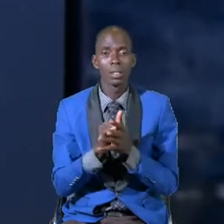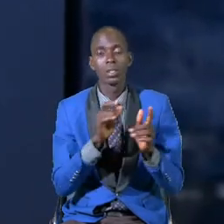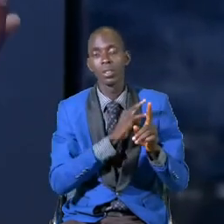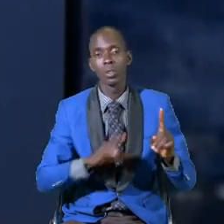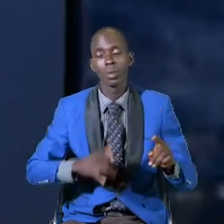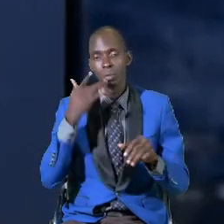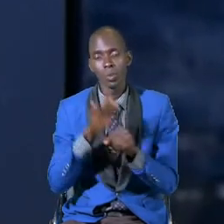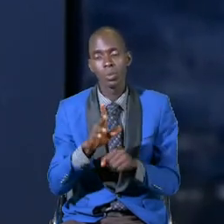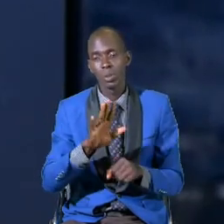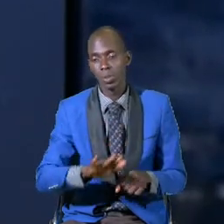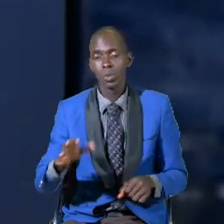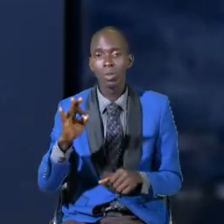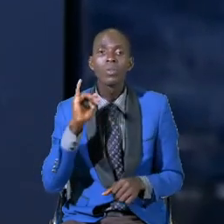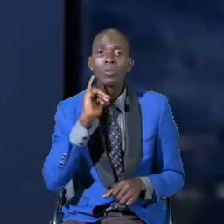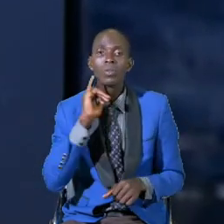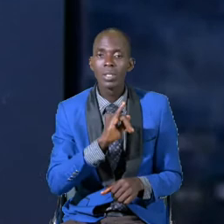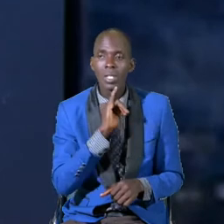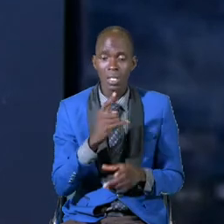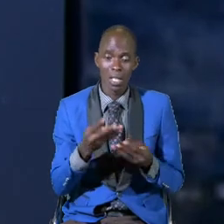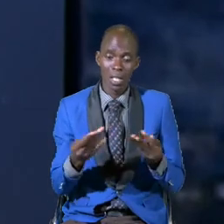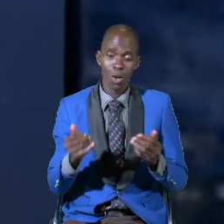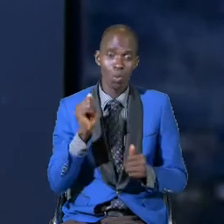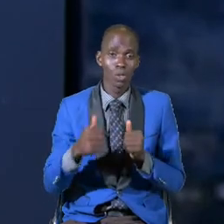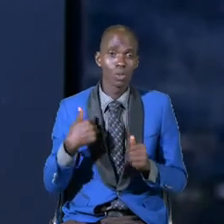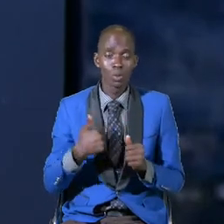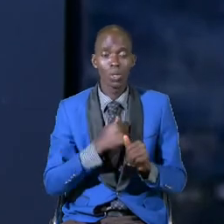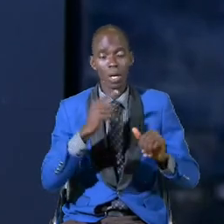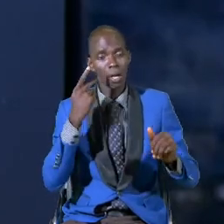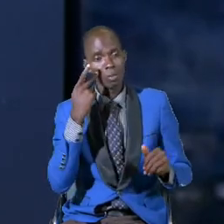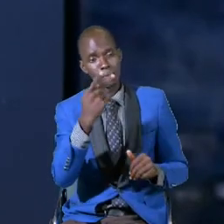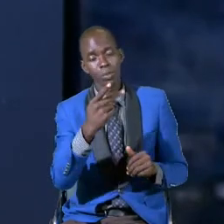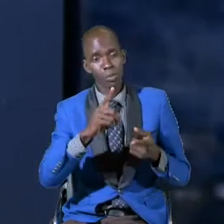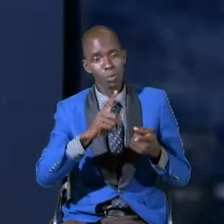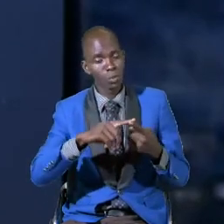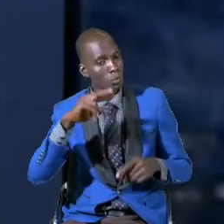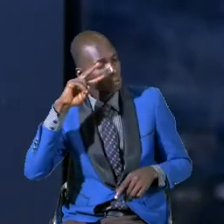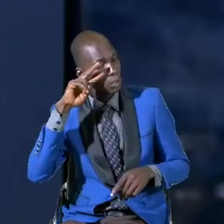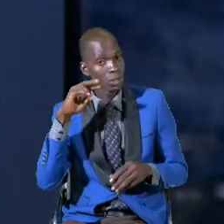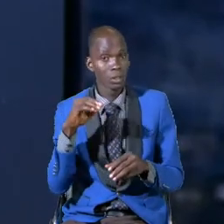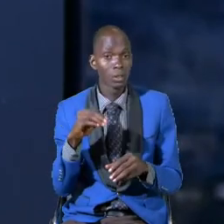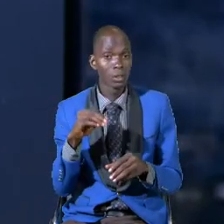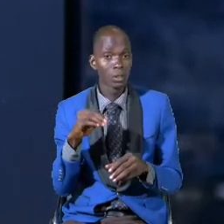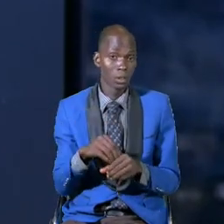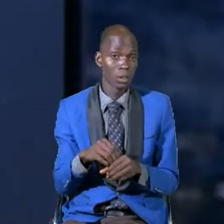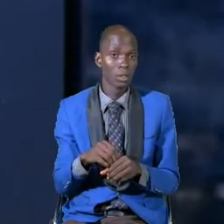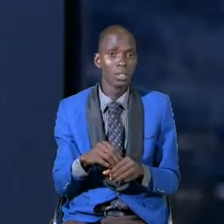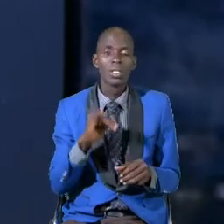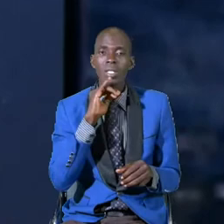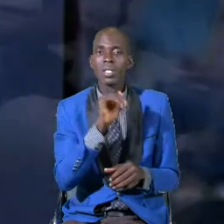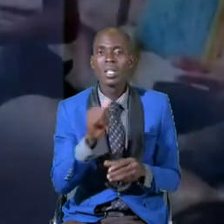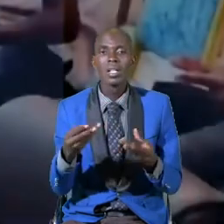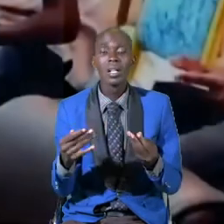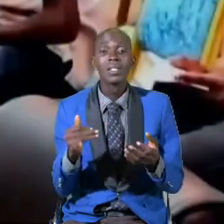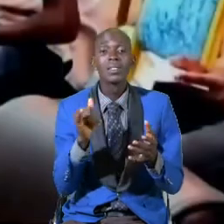the land through which we have gone to search it is a land that